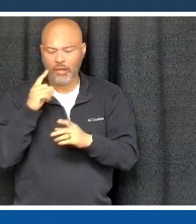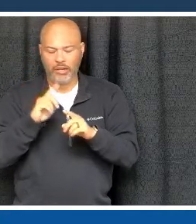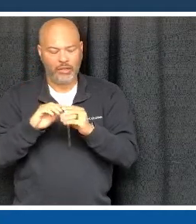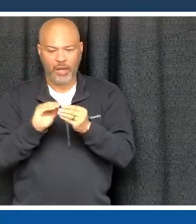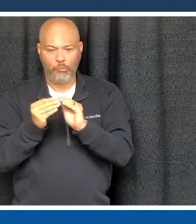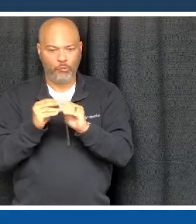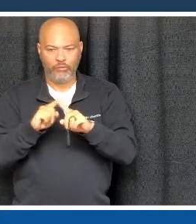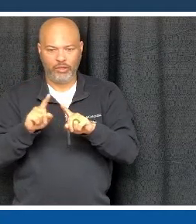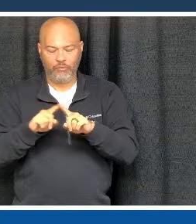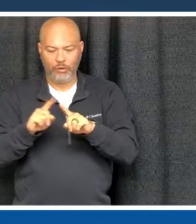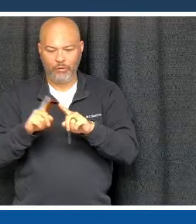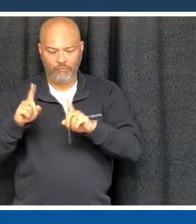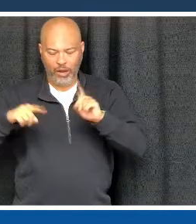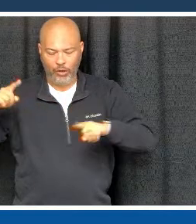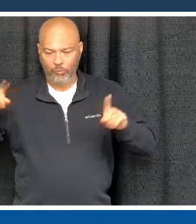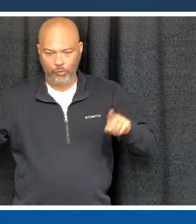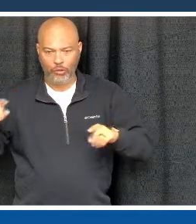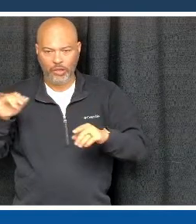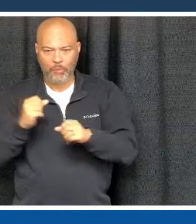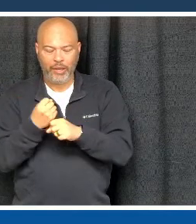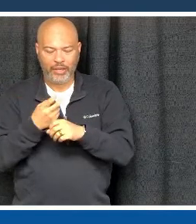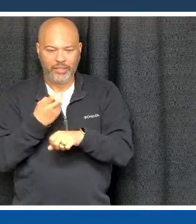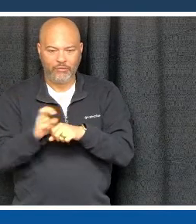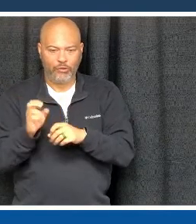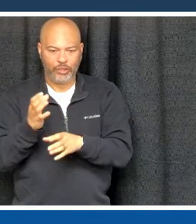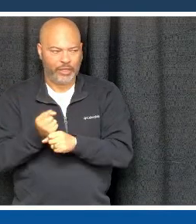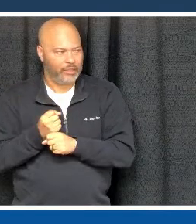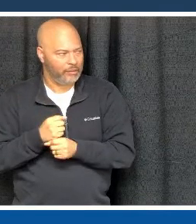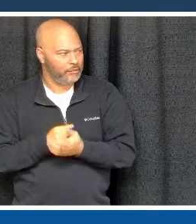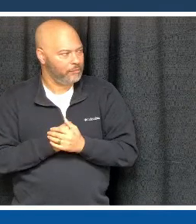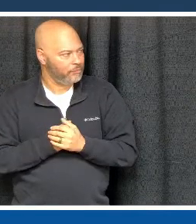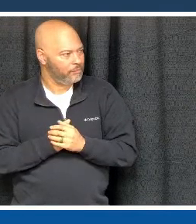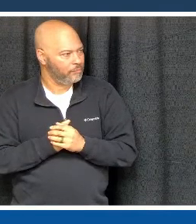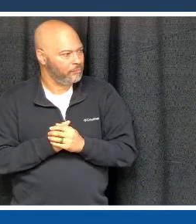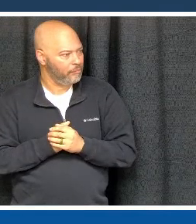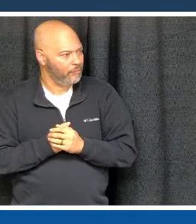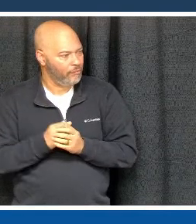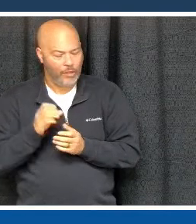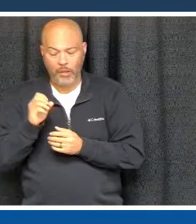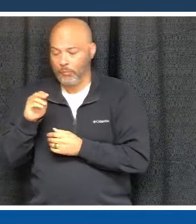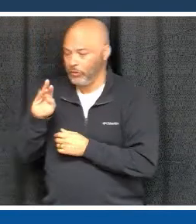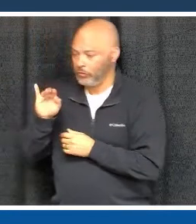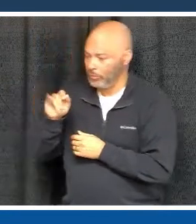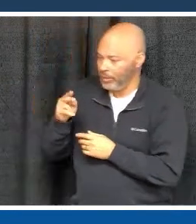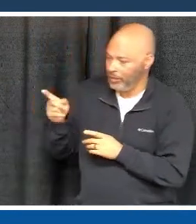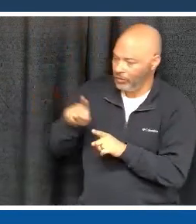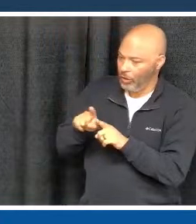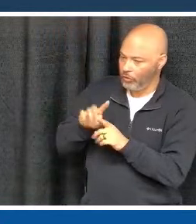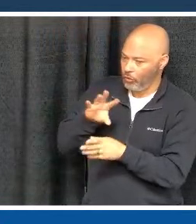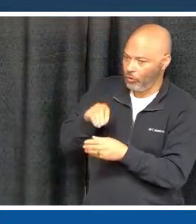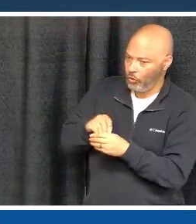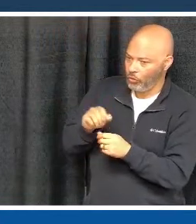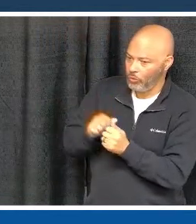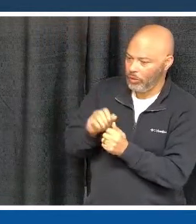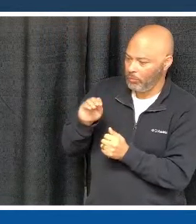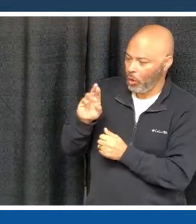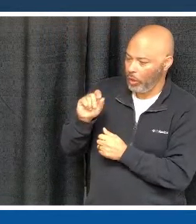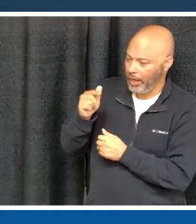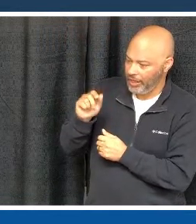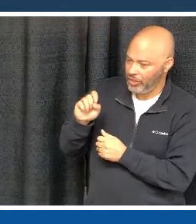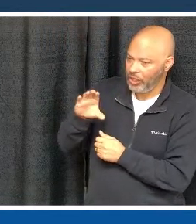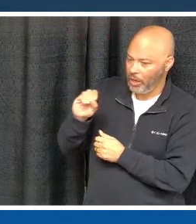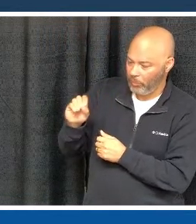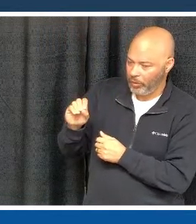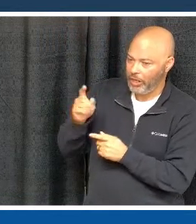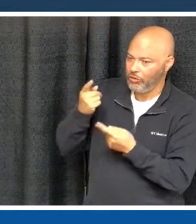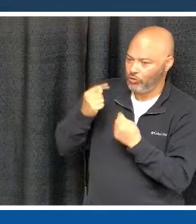of variables that make these difficult to acquire. Mr. Smith, this also includes like dealing with the mortgage companies. It does.